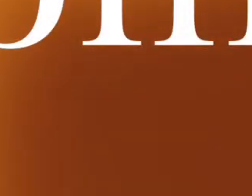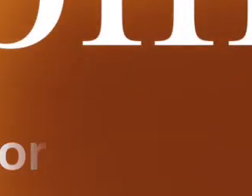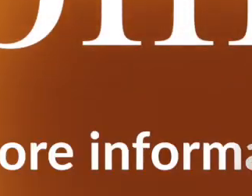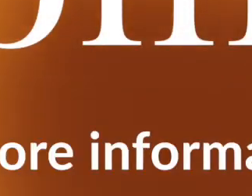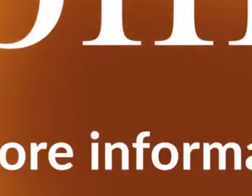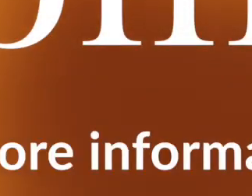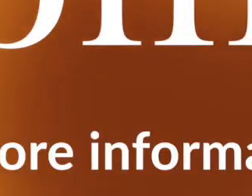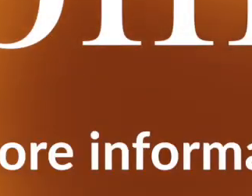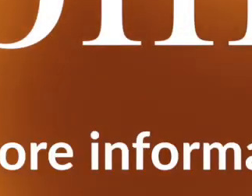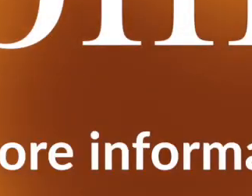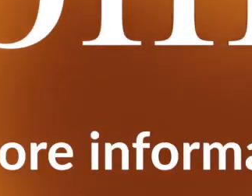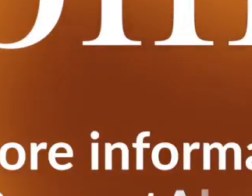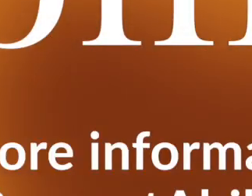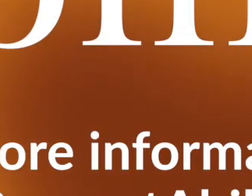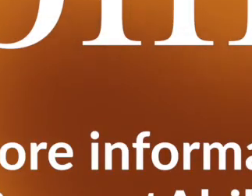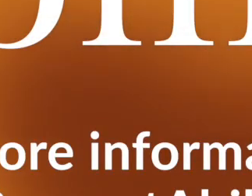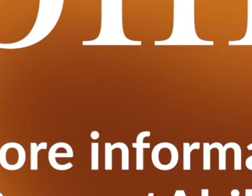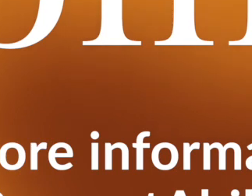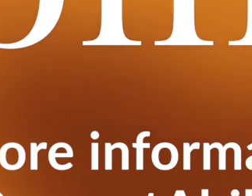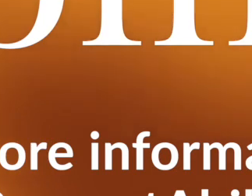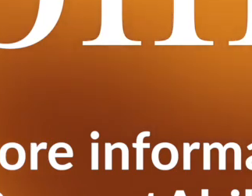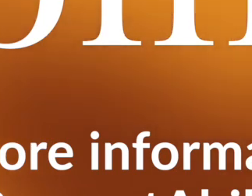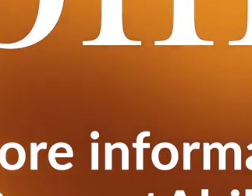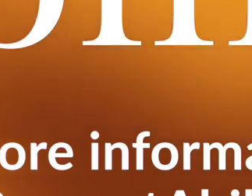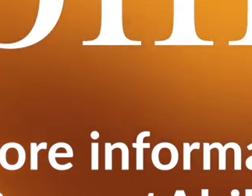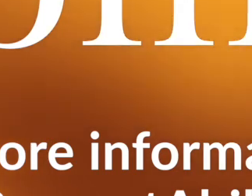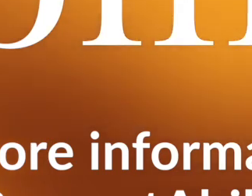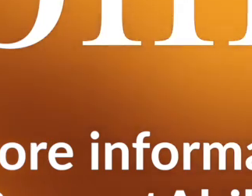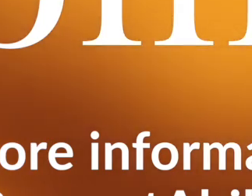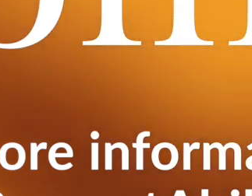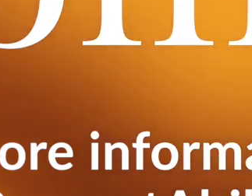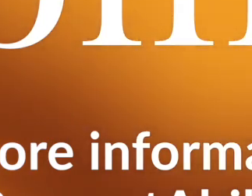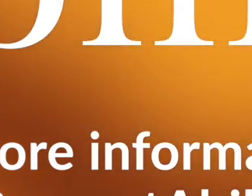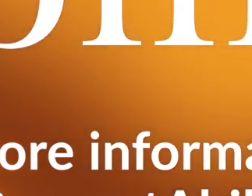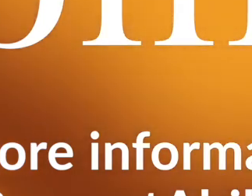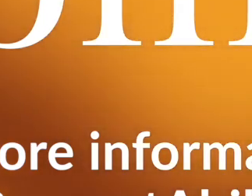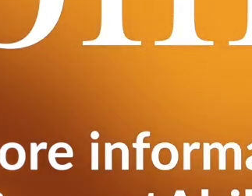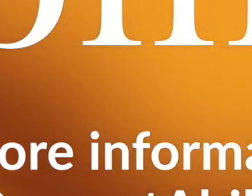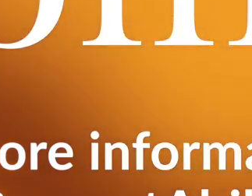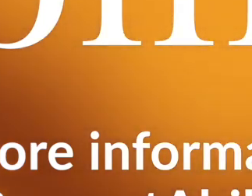For more information, visit www.respectability.org.